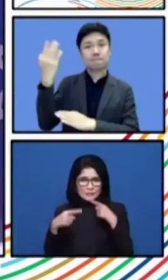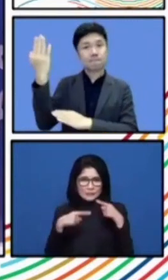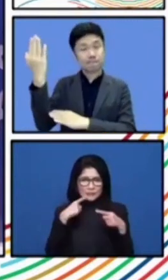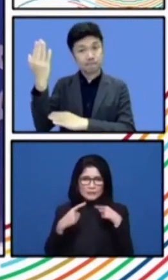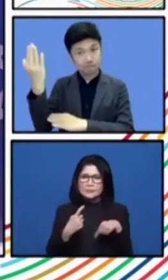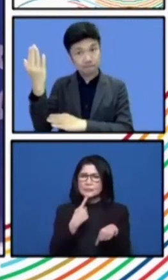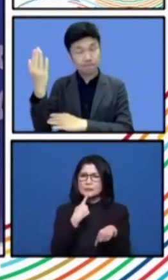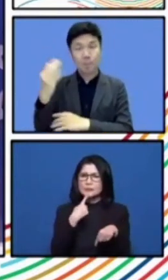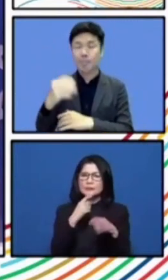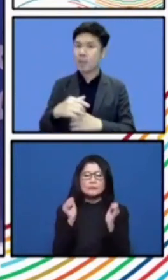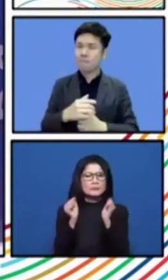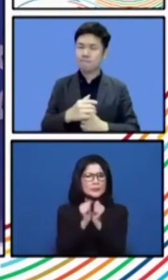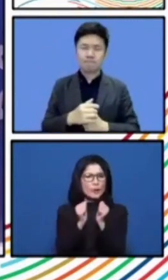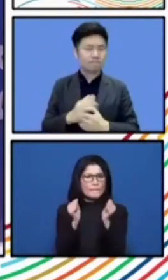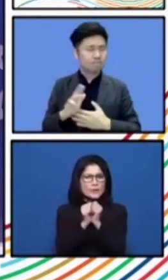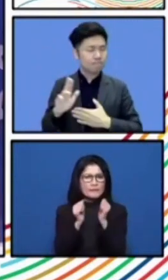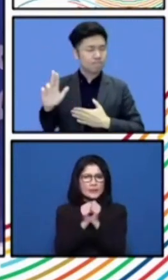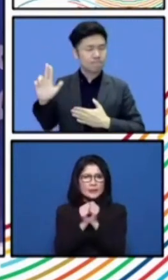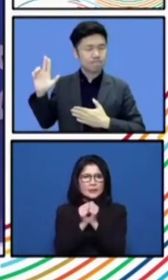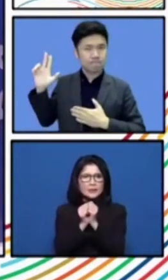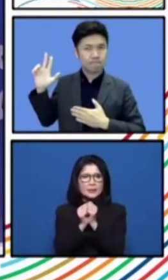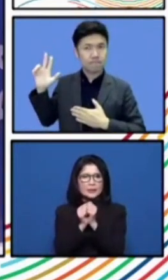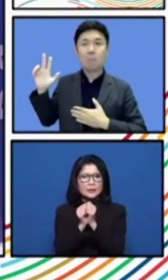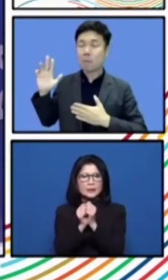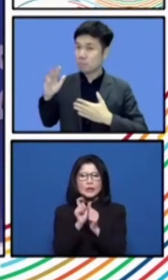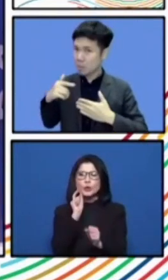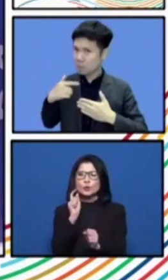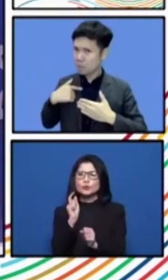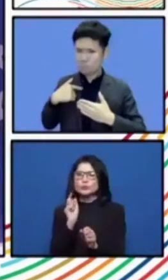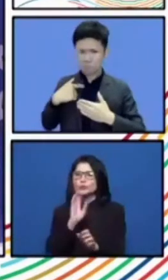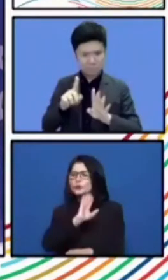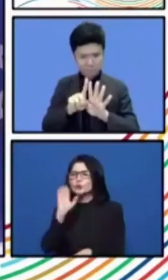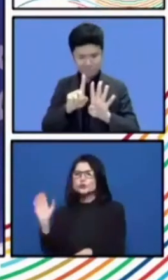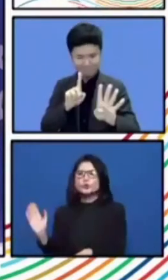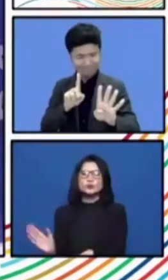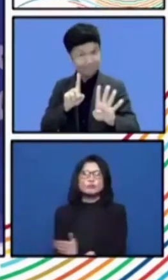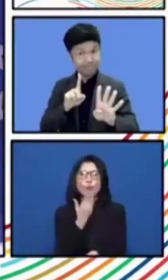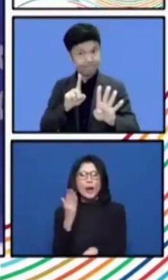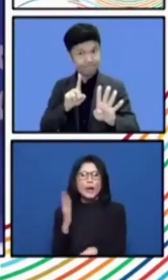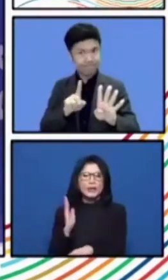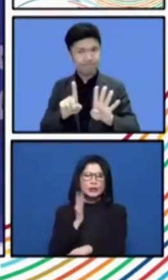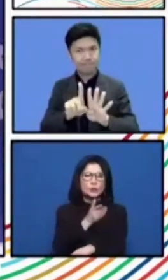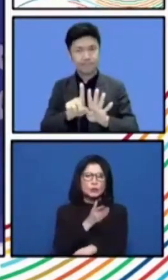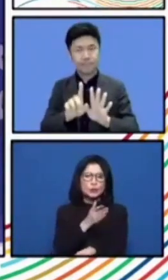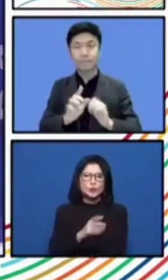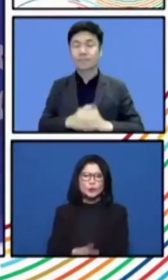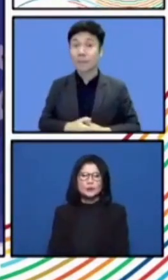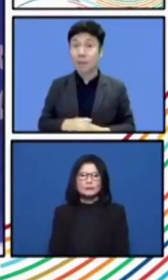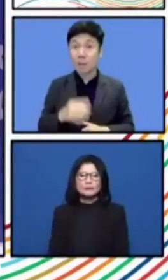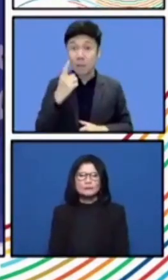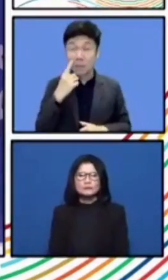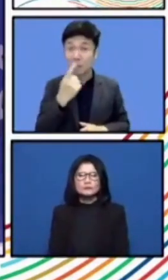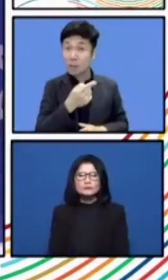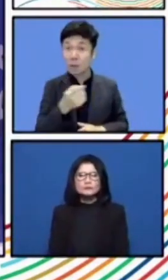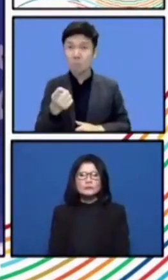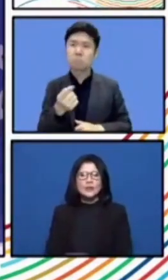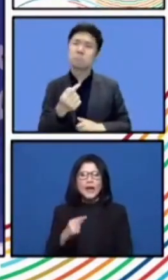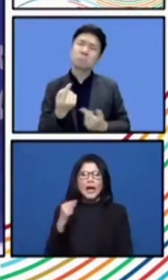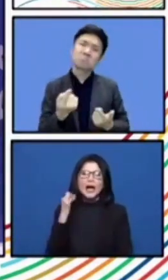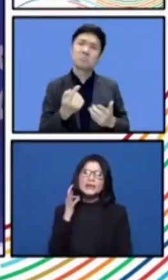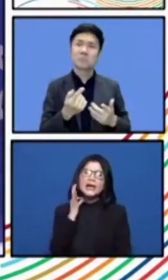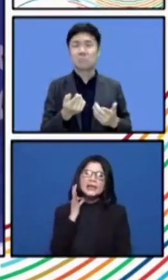commitment on the leaving no one behind and there is a risk that we always see that as a slogan and leaving no one behind